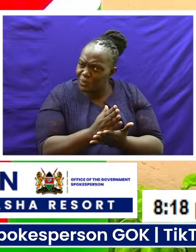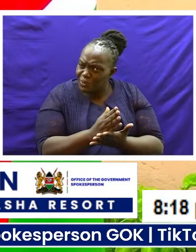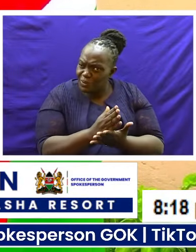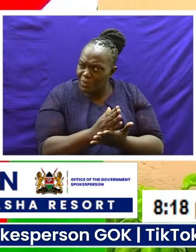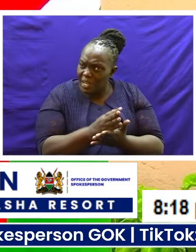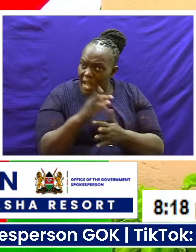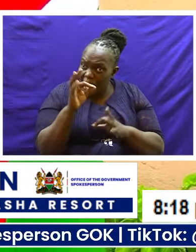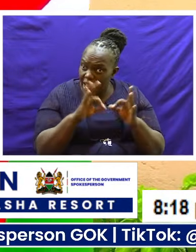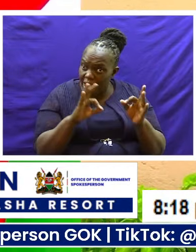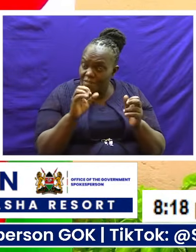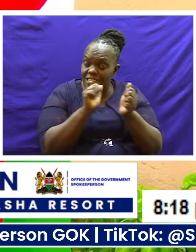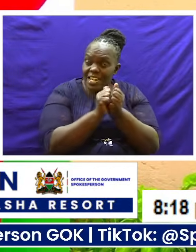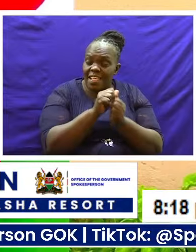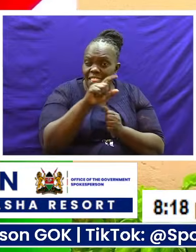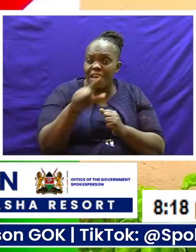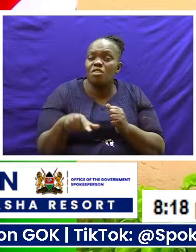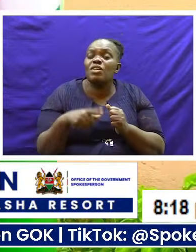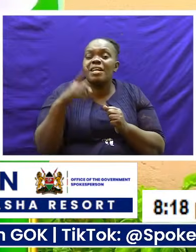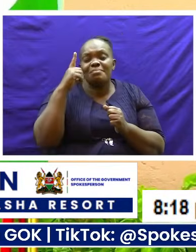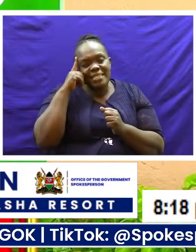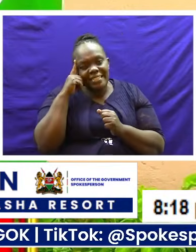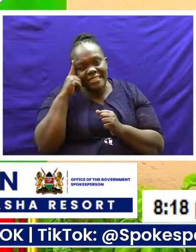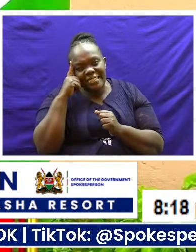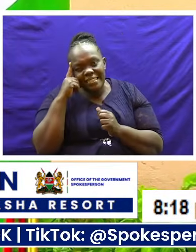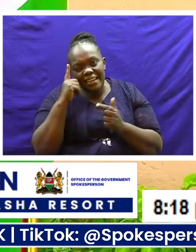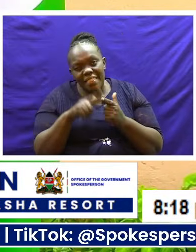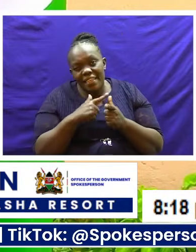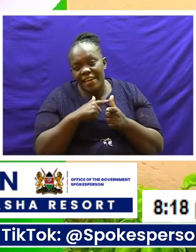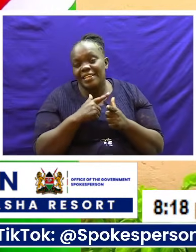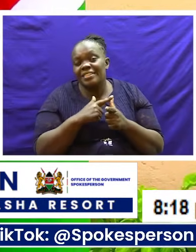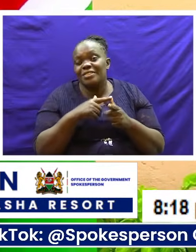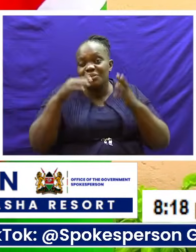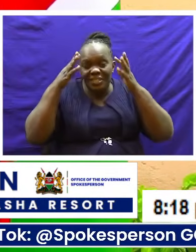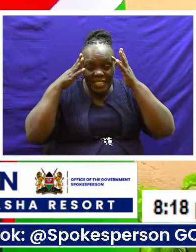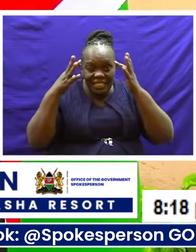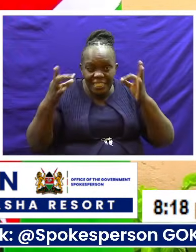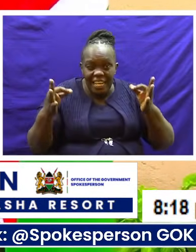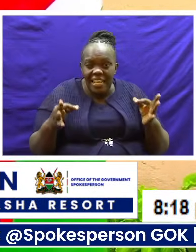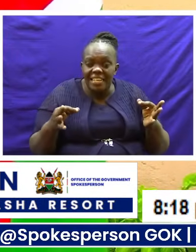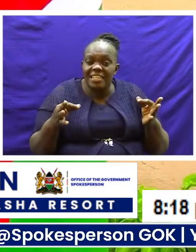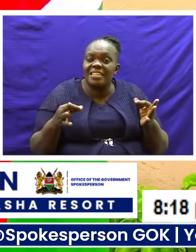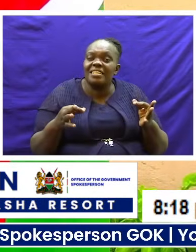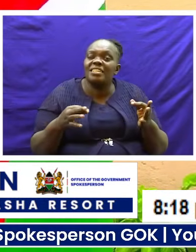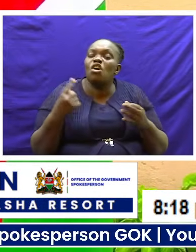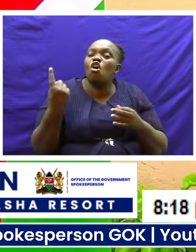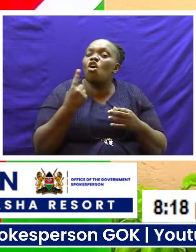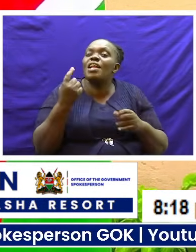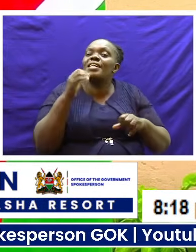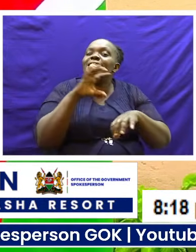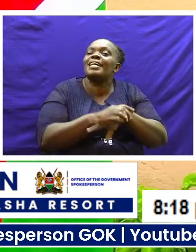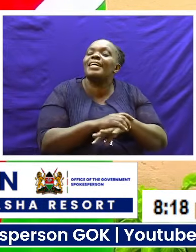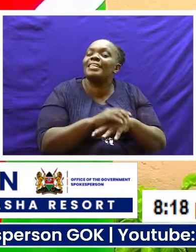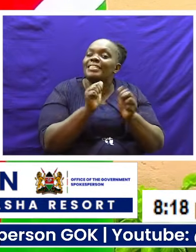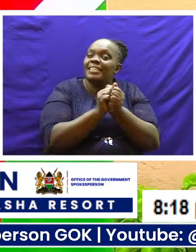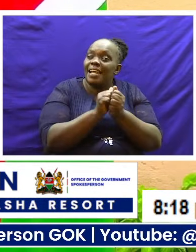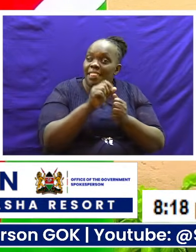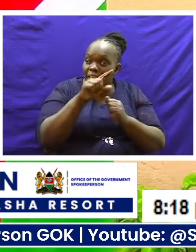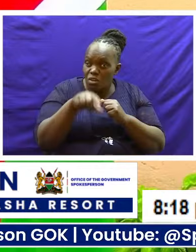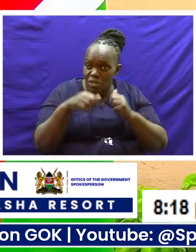there are 10,000 beds, then you decide that we are only taking 10,000